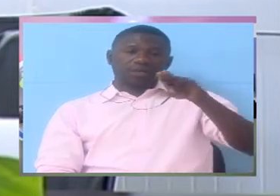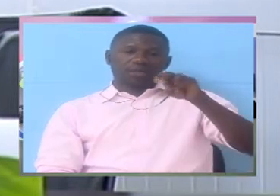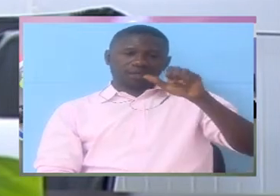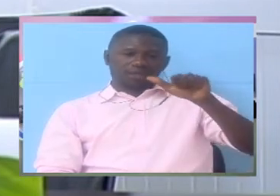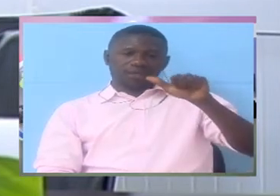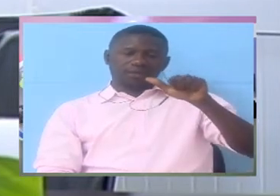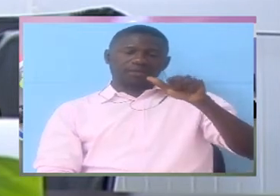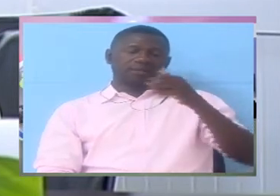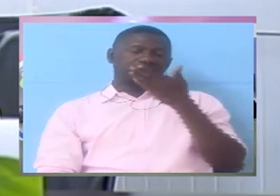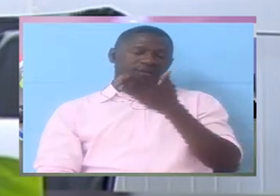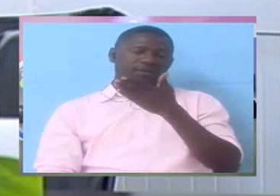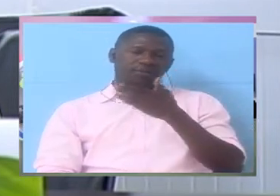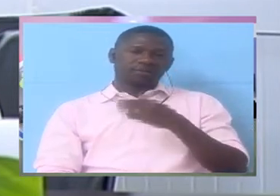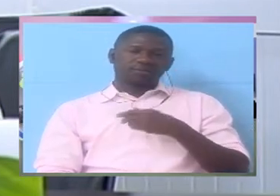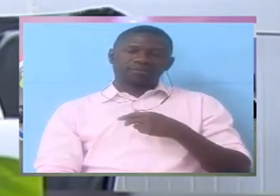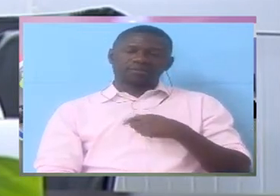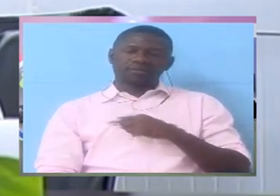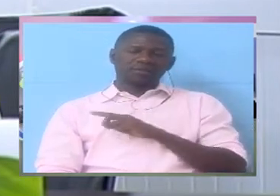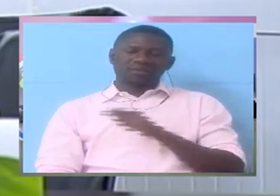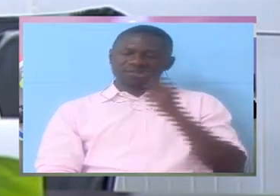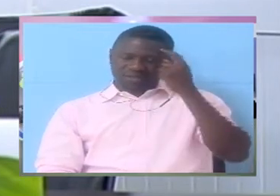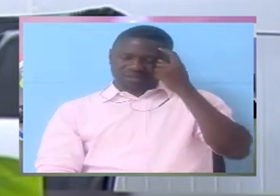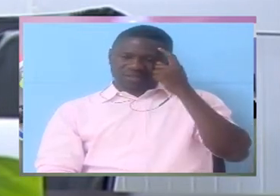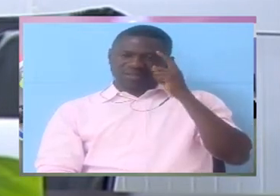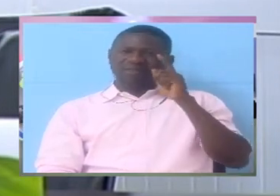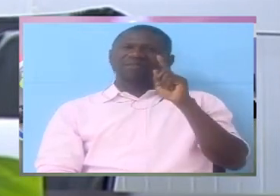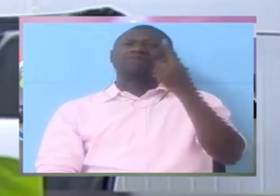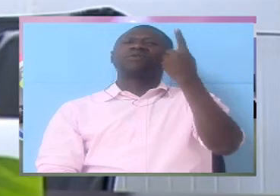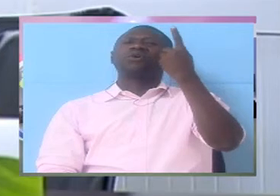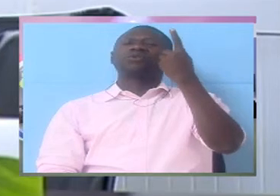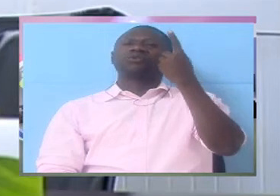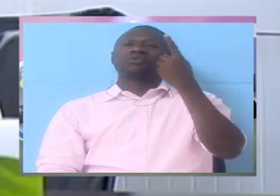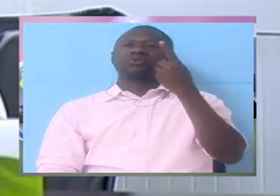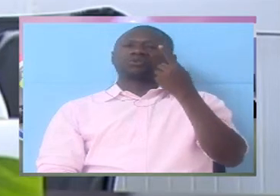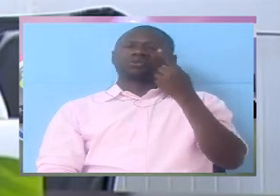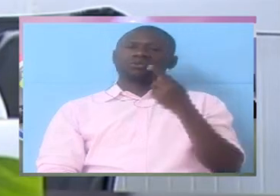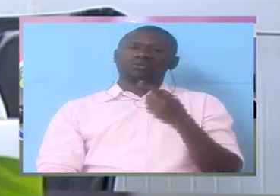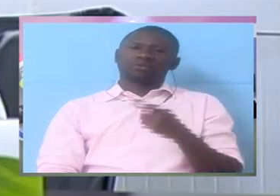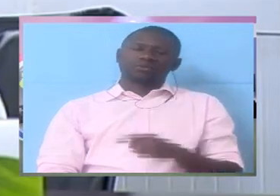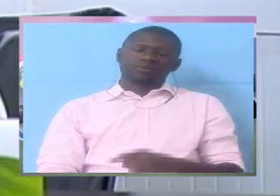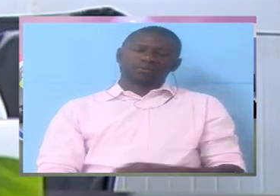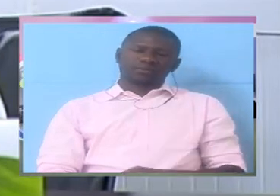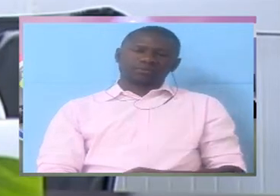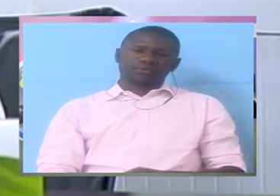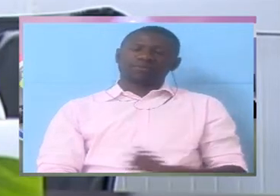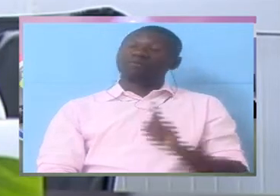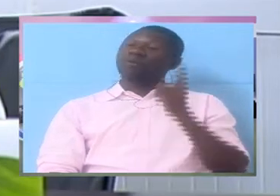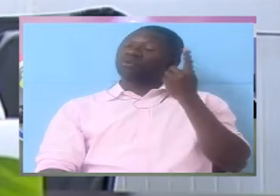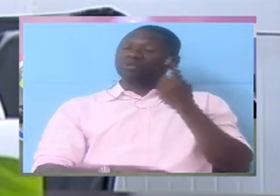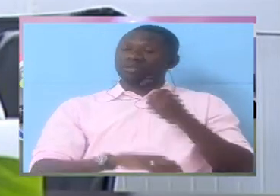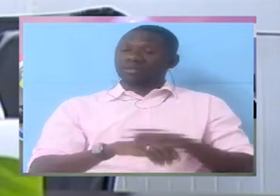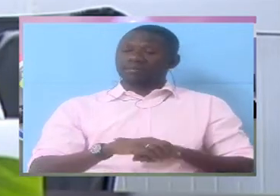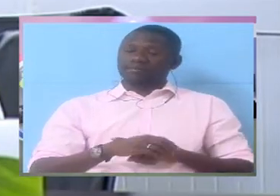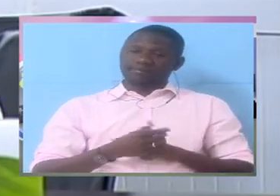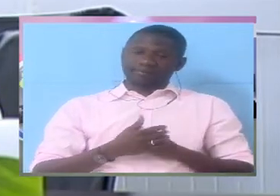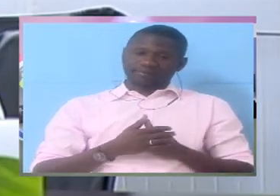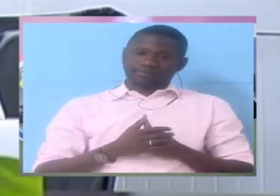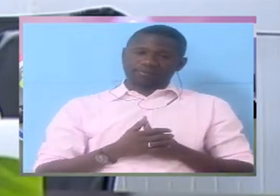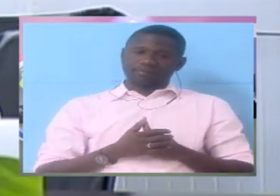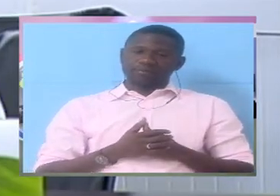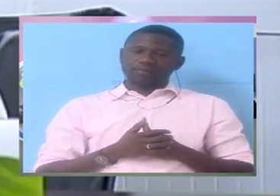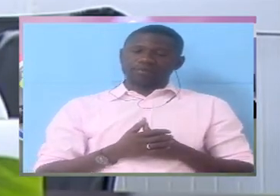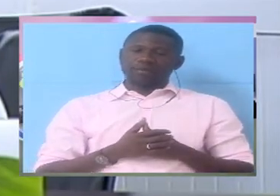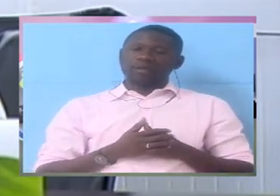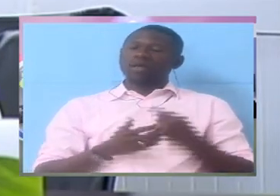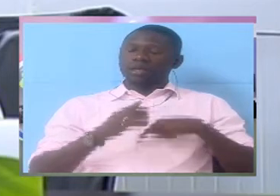NIA. I don't think, I think it's the first case. Nga mira wolem ku folodi. During